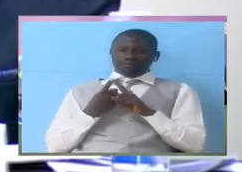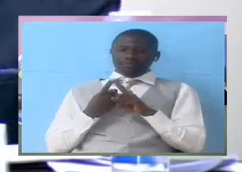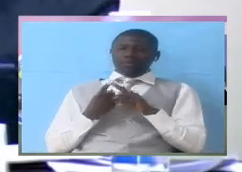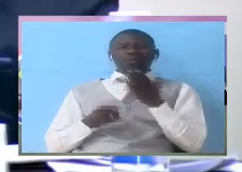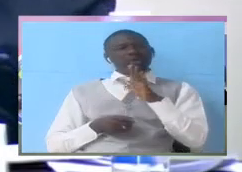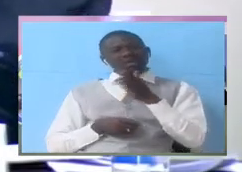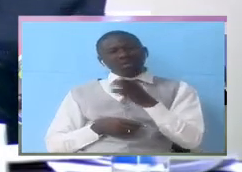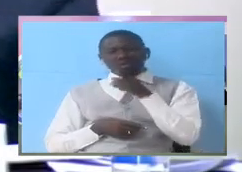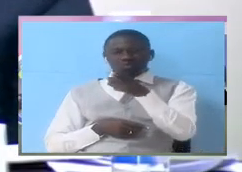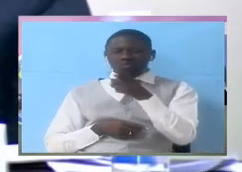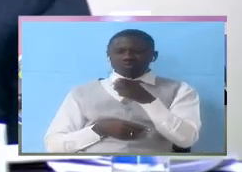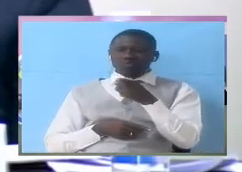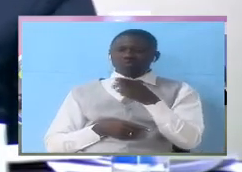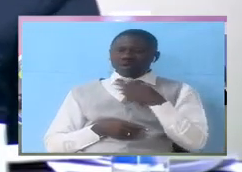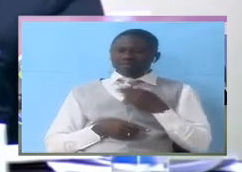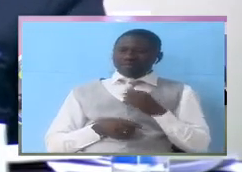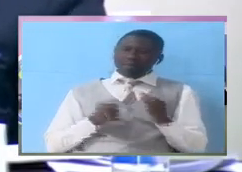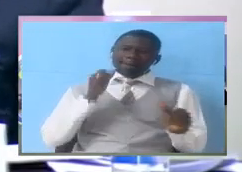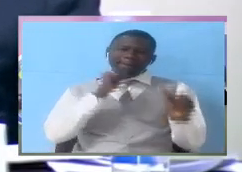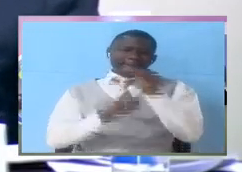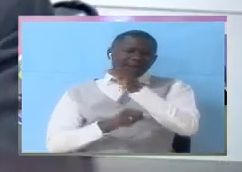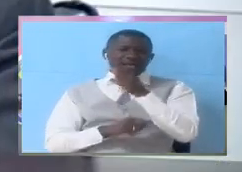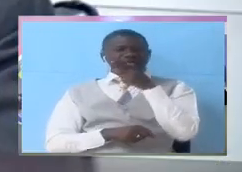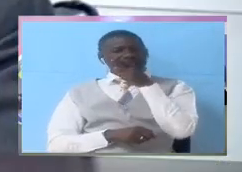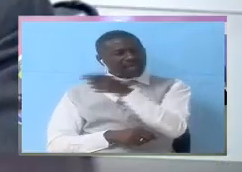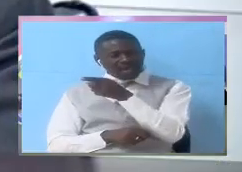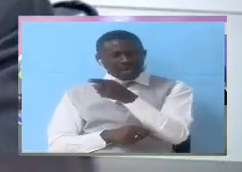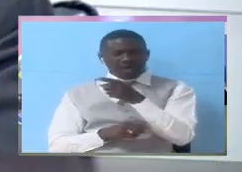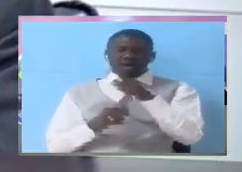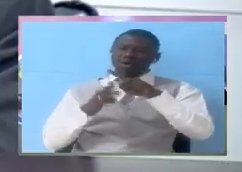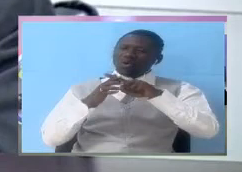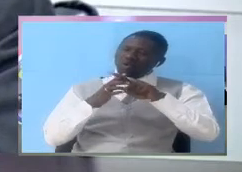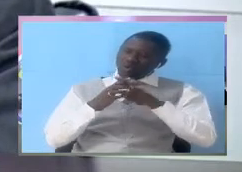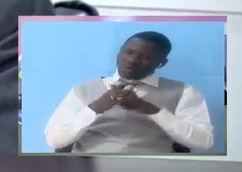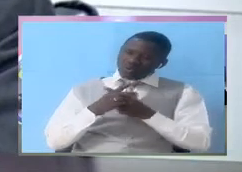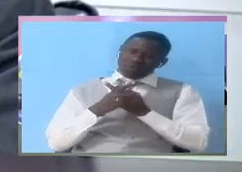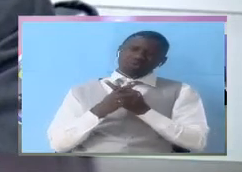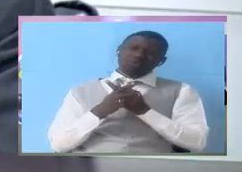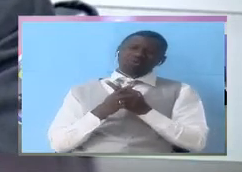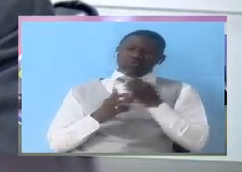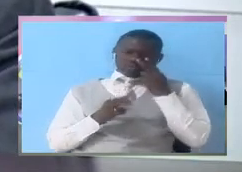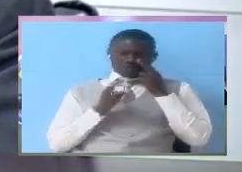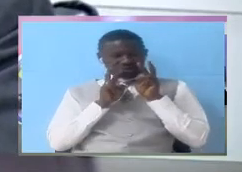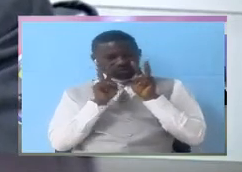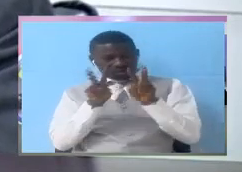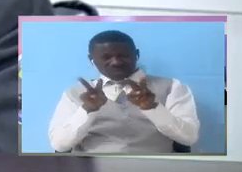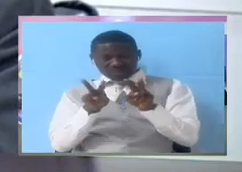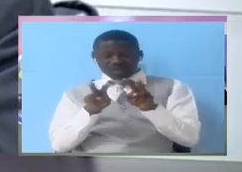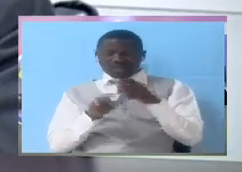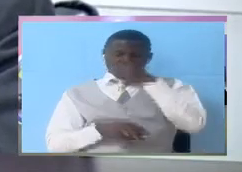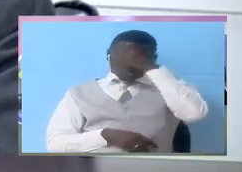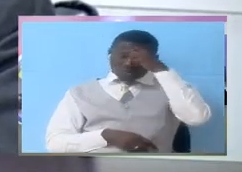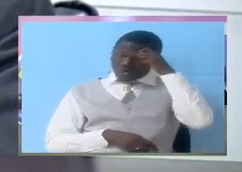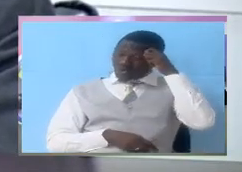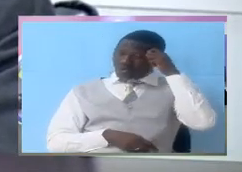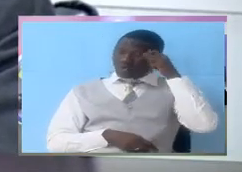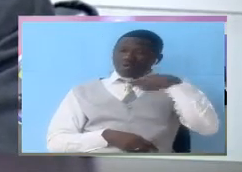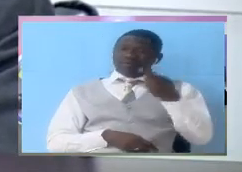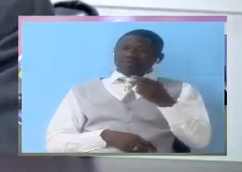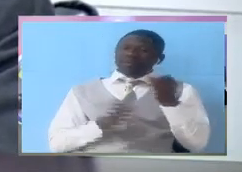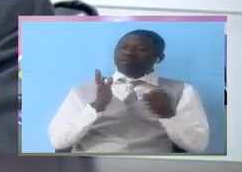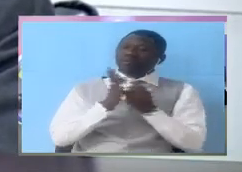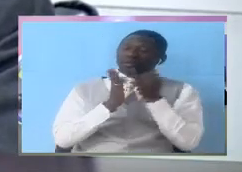whether you have been back there. Ndax delu waton nga fa? To see the work of the panel. Pour sét liggéey